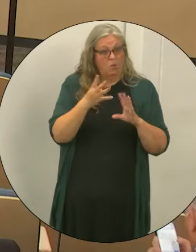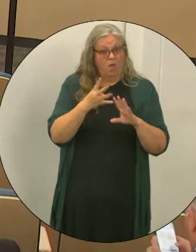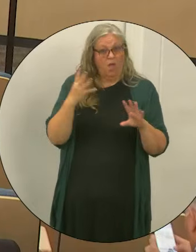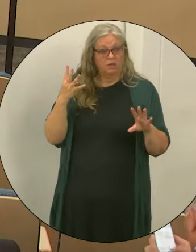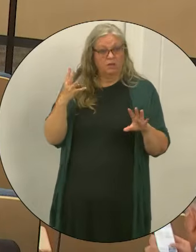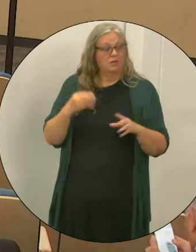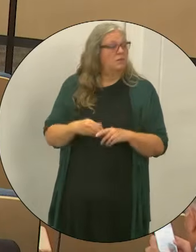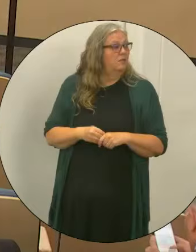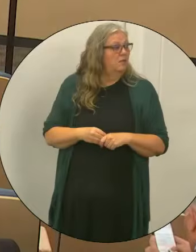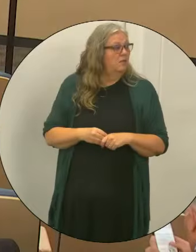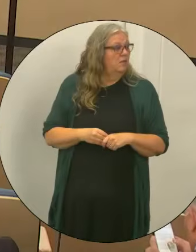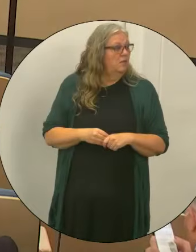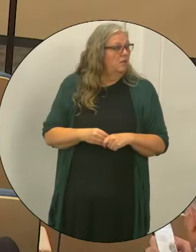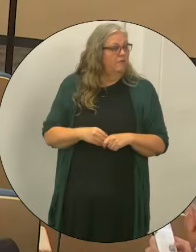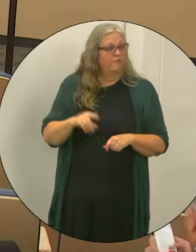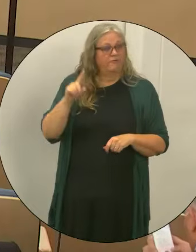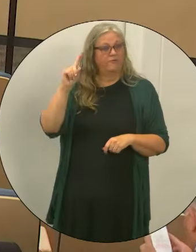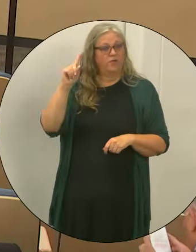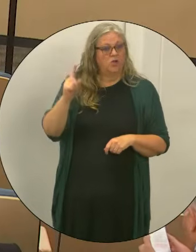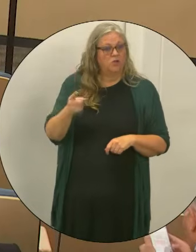I will first call up